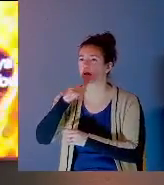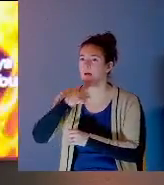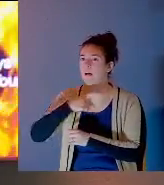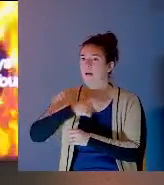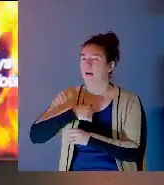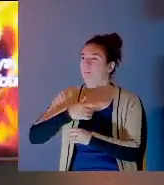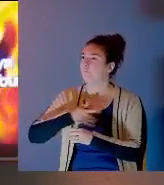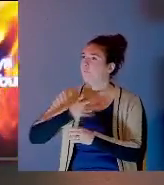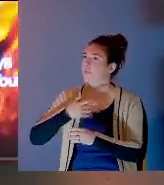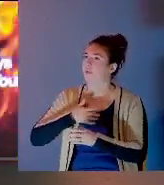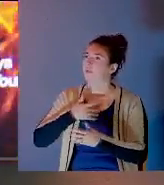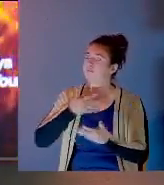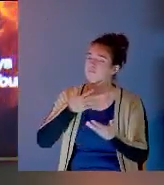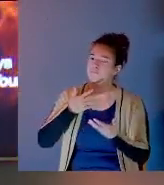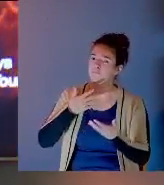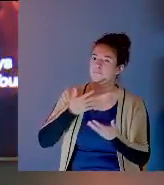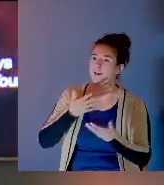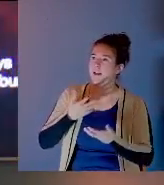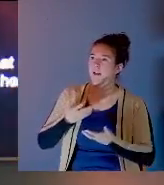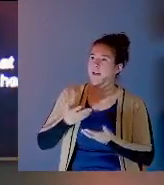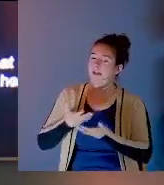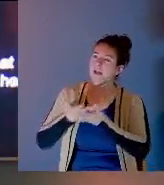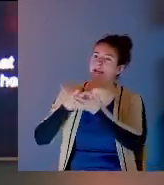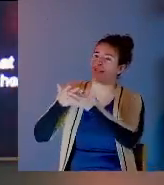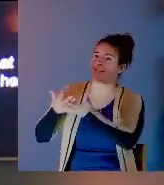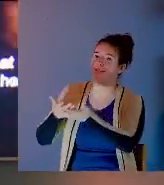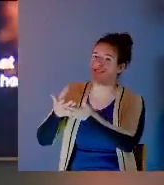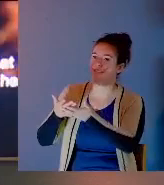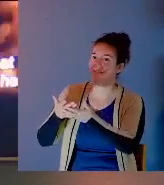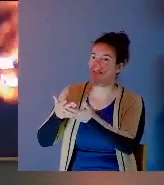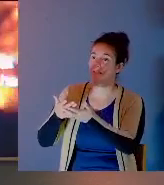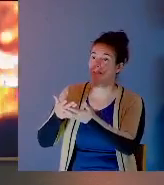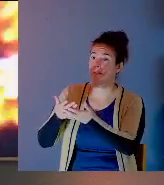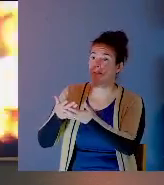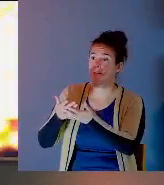hands from the moment that I wake up